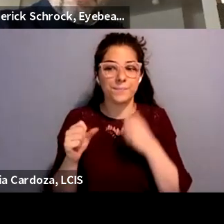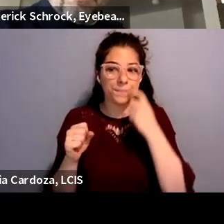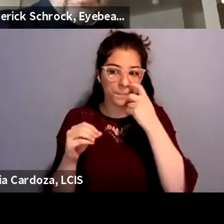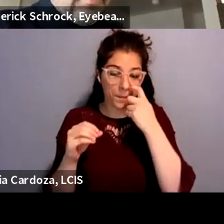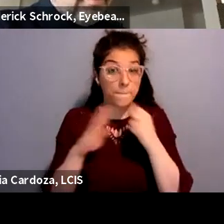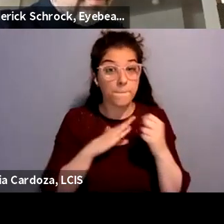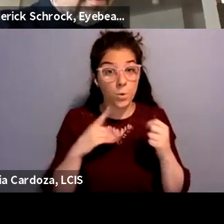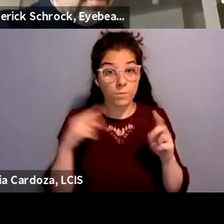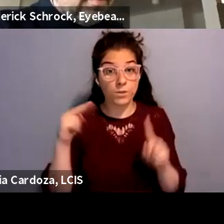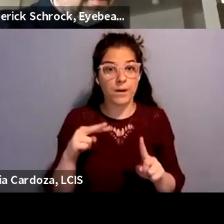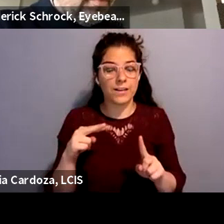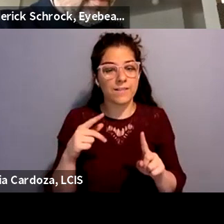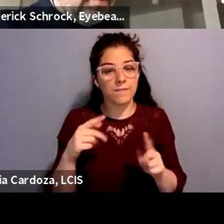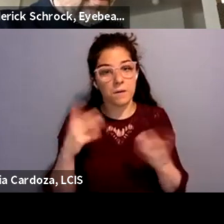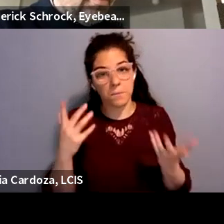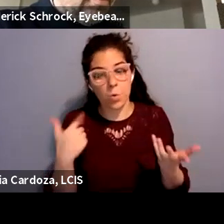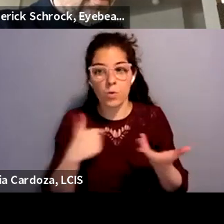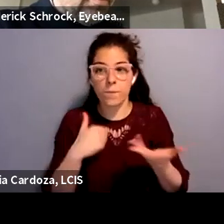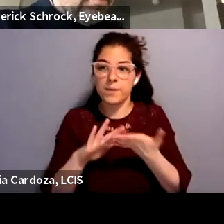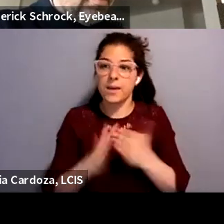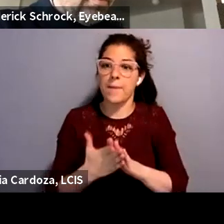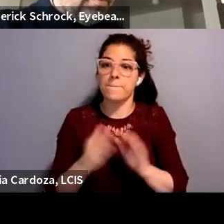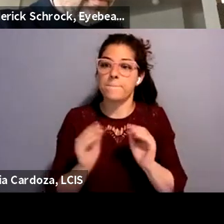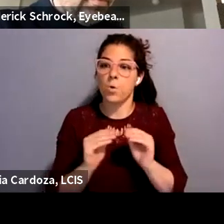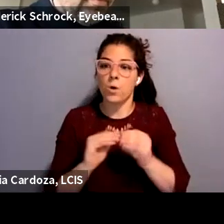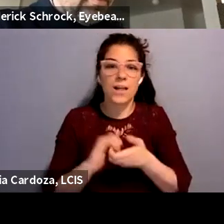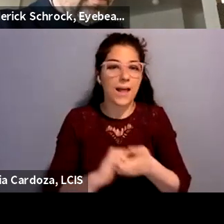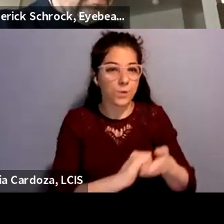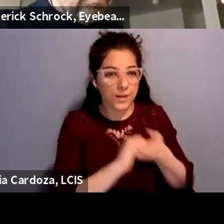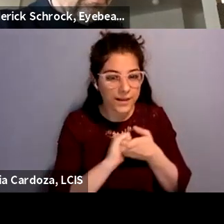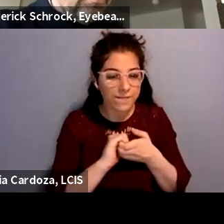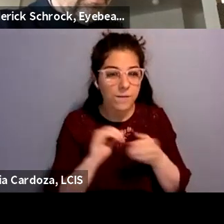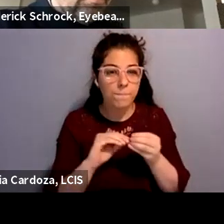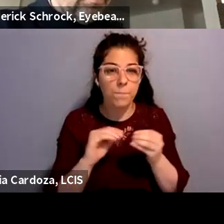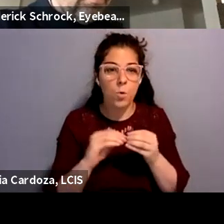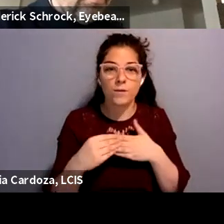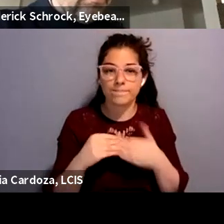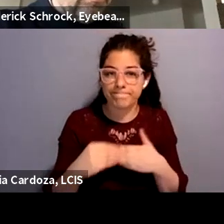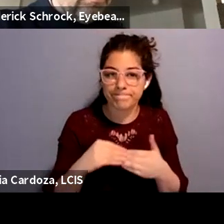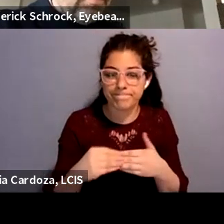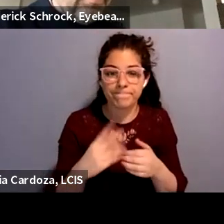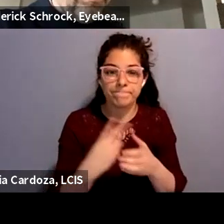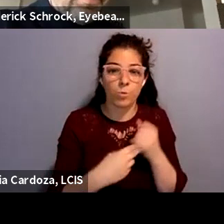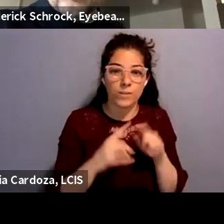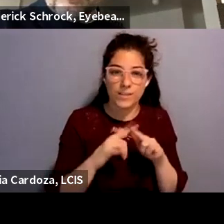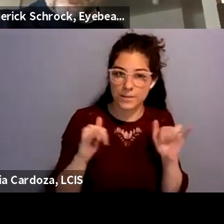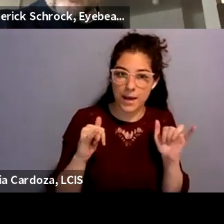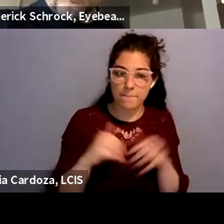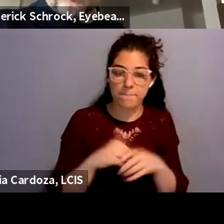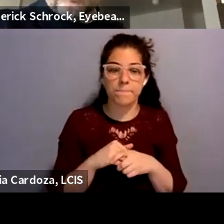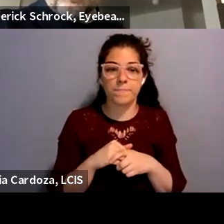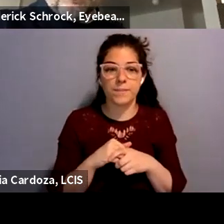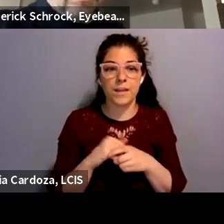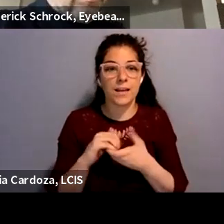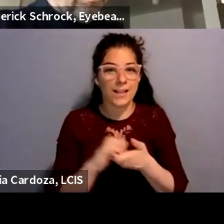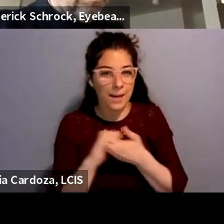board perspective, I could say, you know, we became more collaborative and more nimble, both at the same time. Collaborative